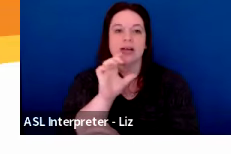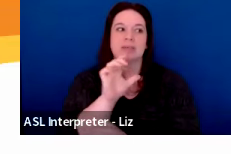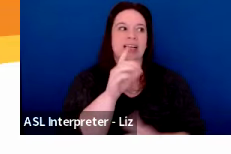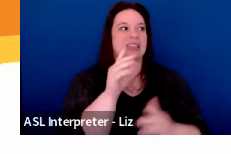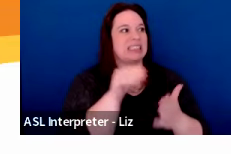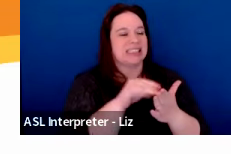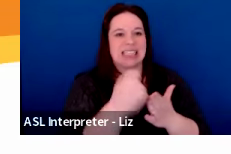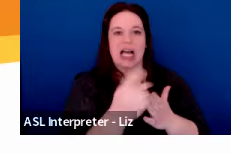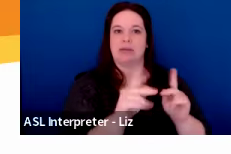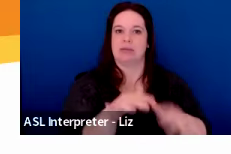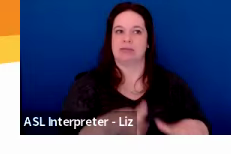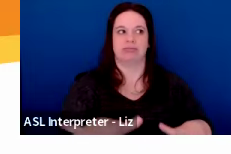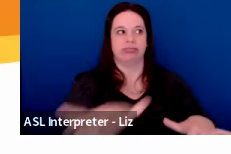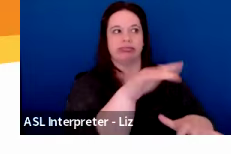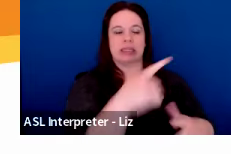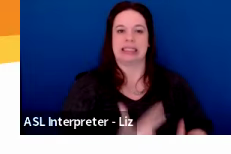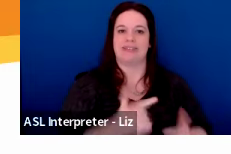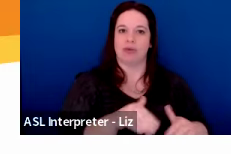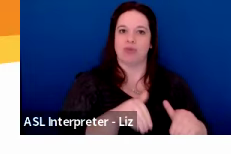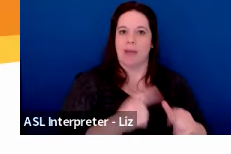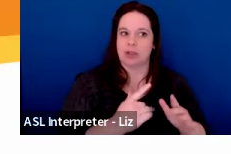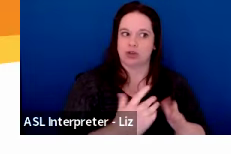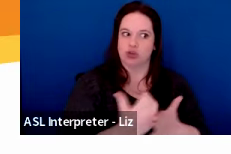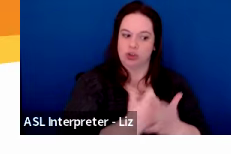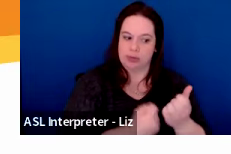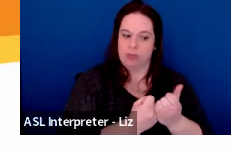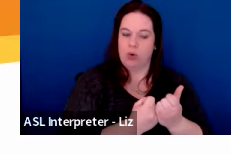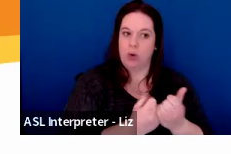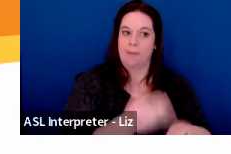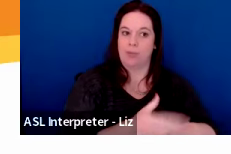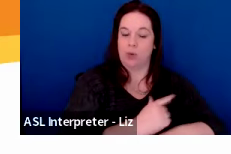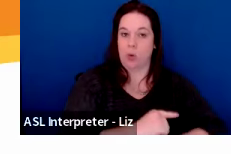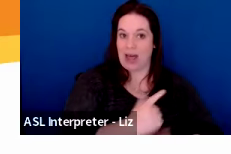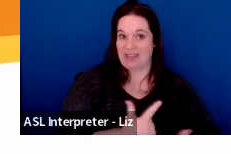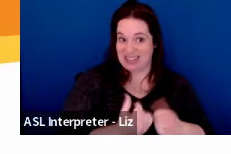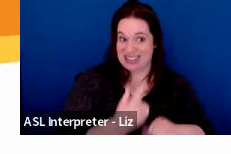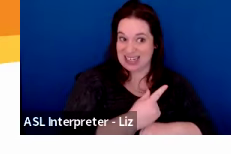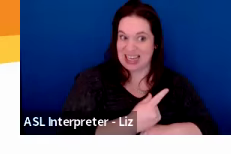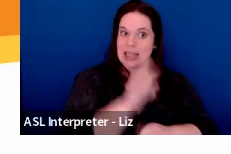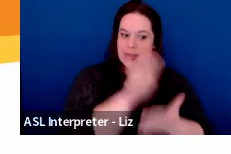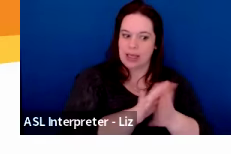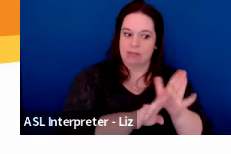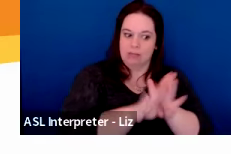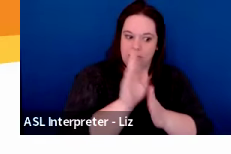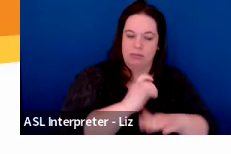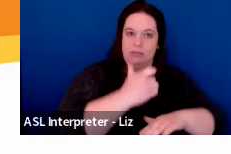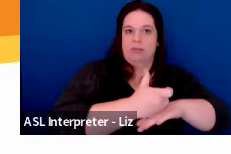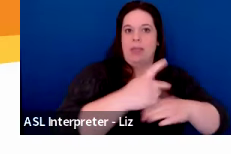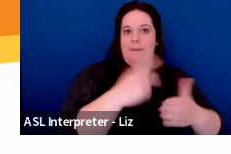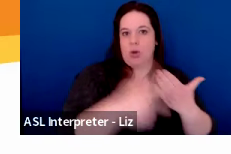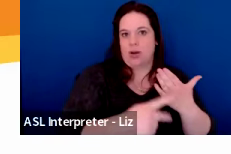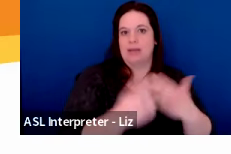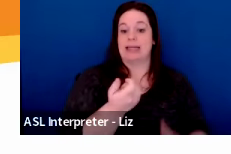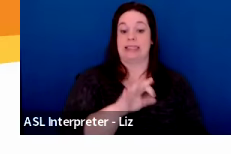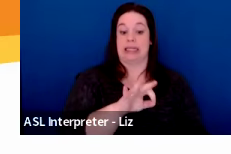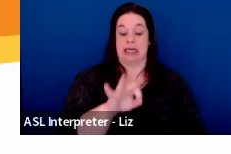support that improves their quality of life today. And that belief became the foundation of this program. And since 1999, it has